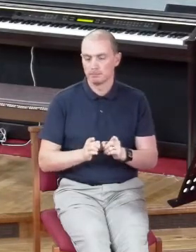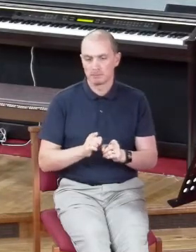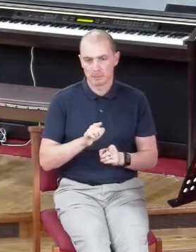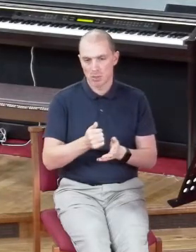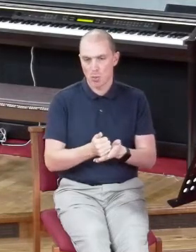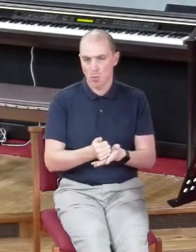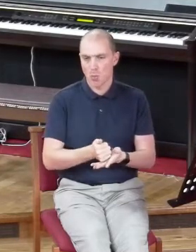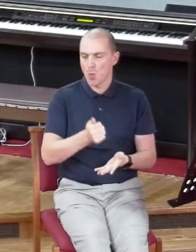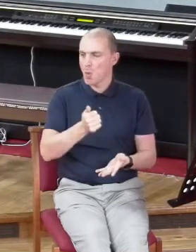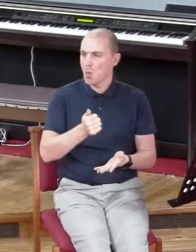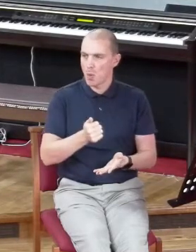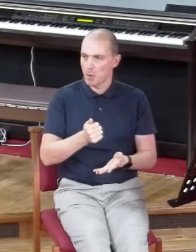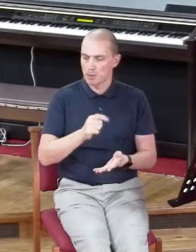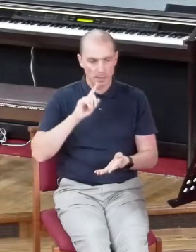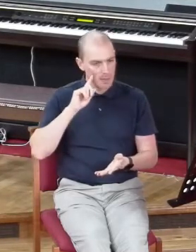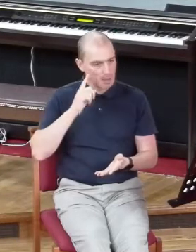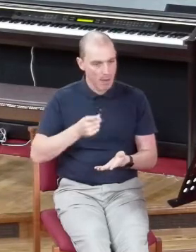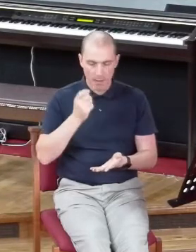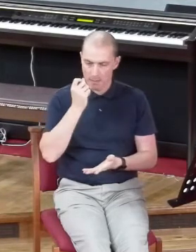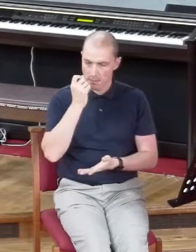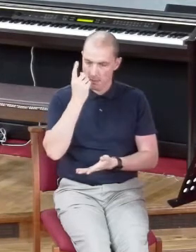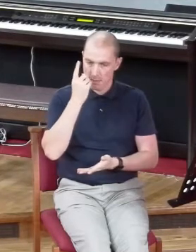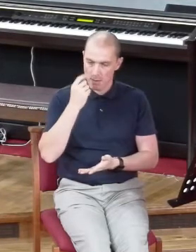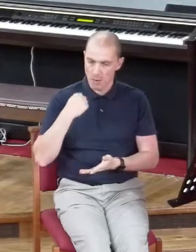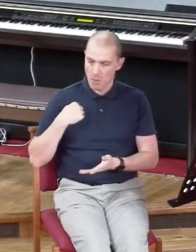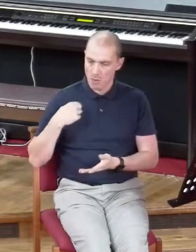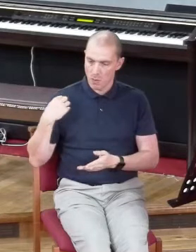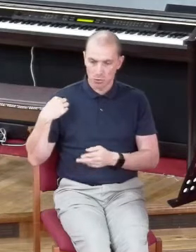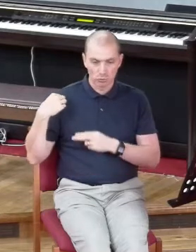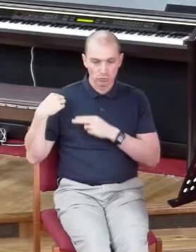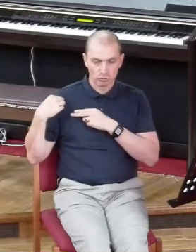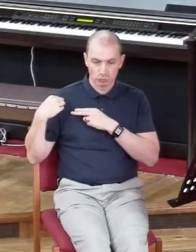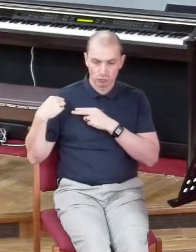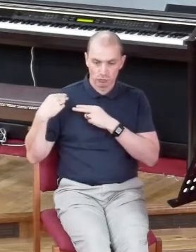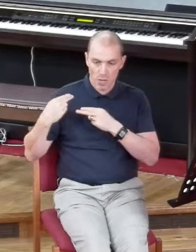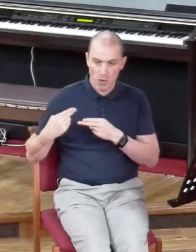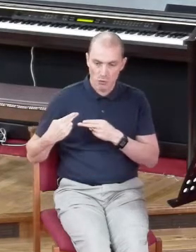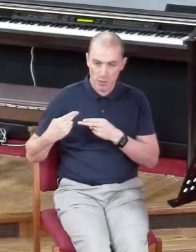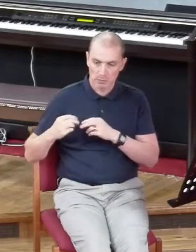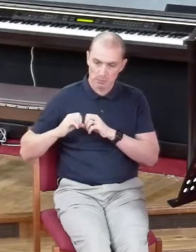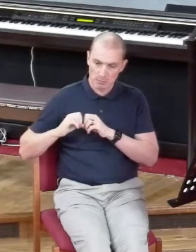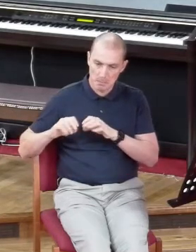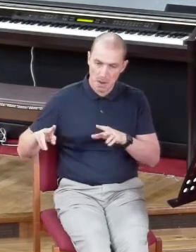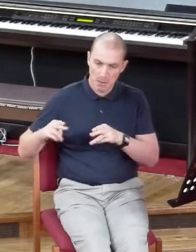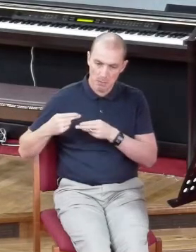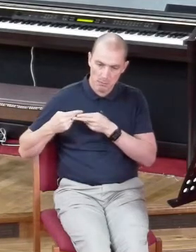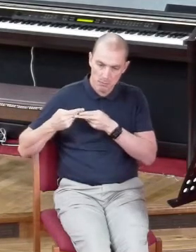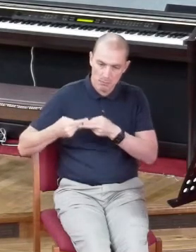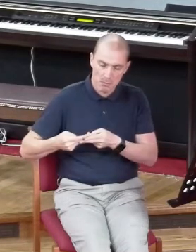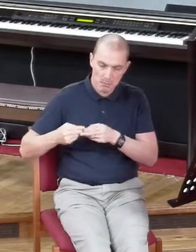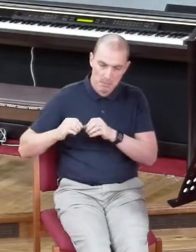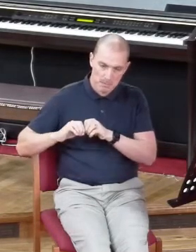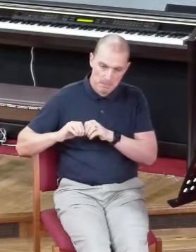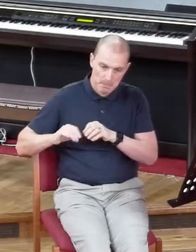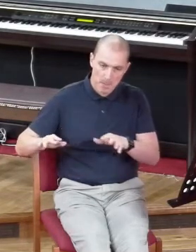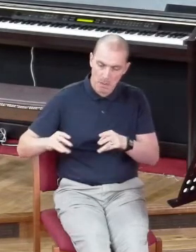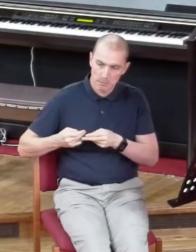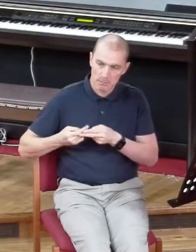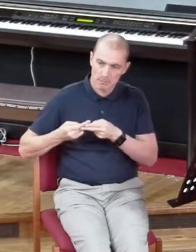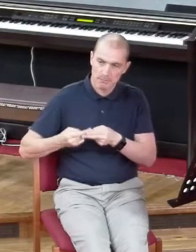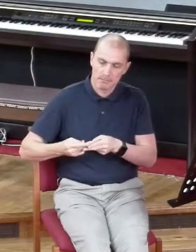fathom. One generation commends your works to another. They tell of your mighty